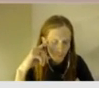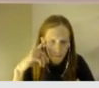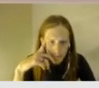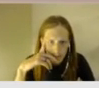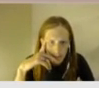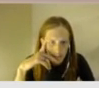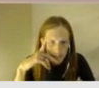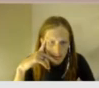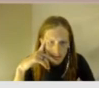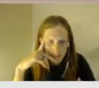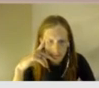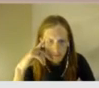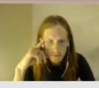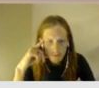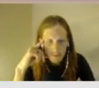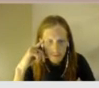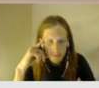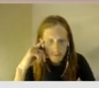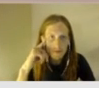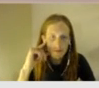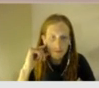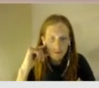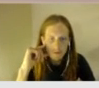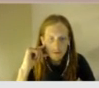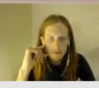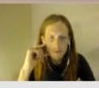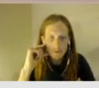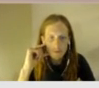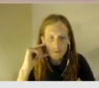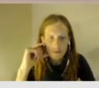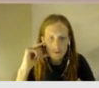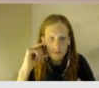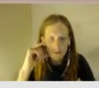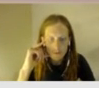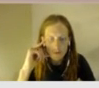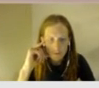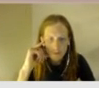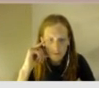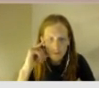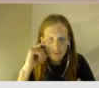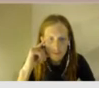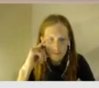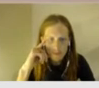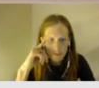each other's lives. We're more connected. And the more connected we are, the more opportunities we'll have to go forward together.